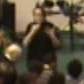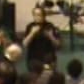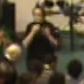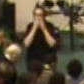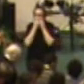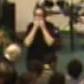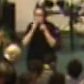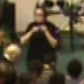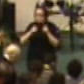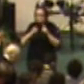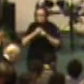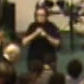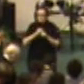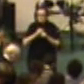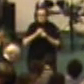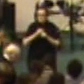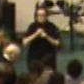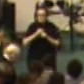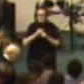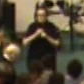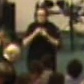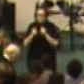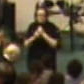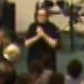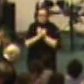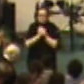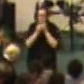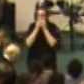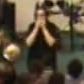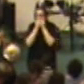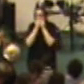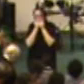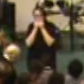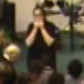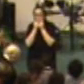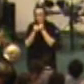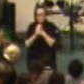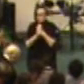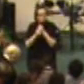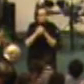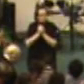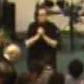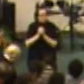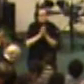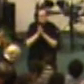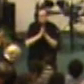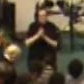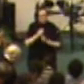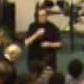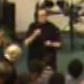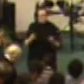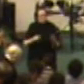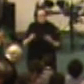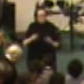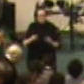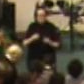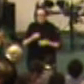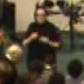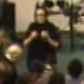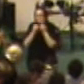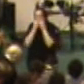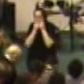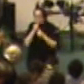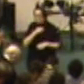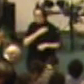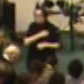dear friends that have a love of worship, a passion for ministering to those in need, and a love for missions. And